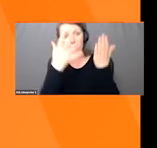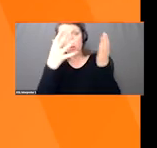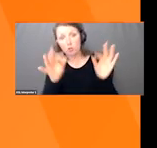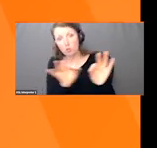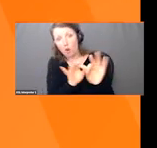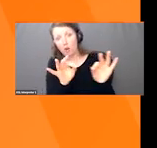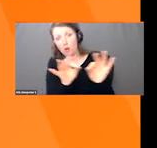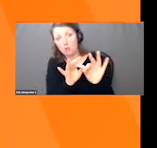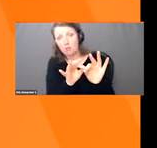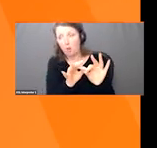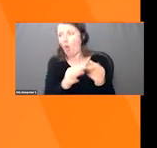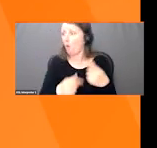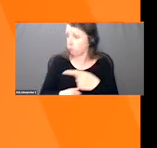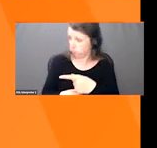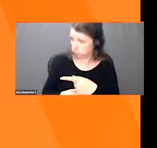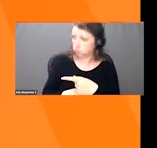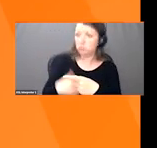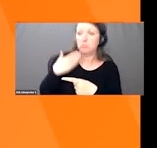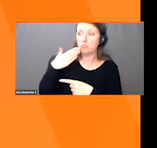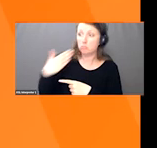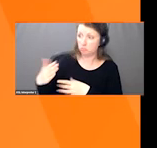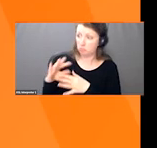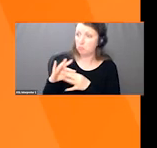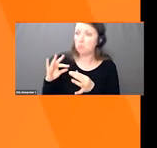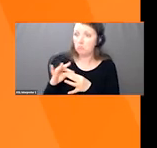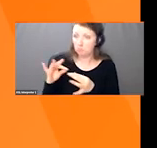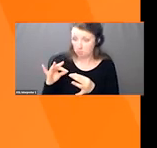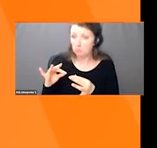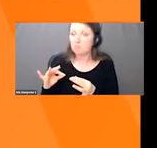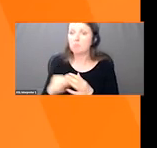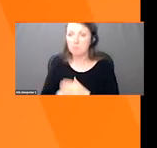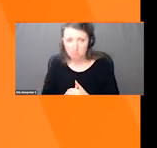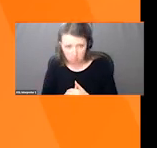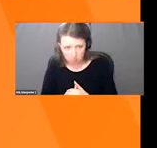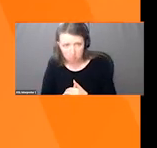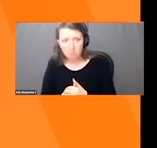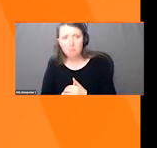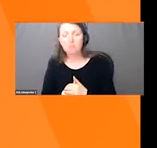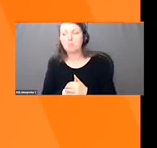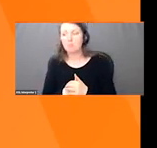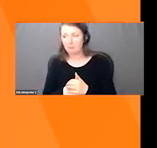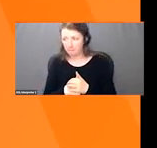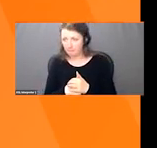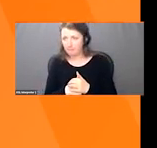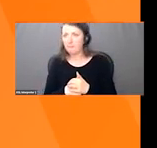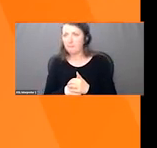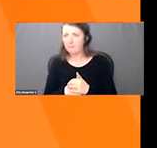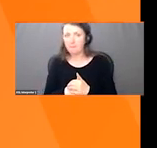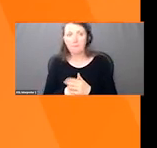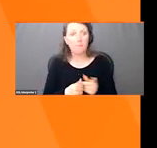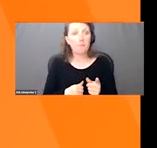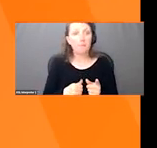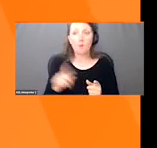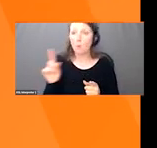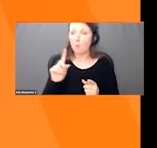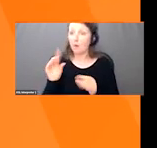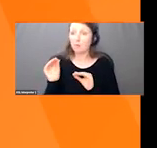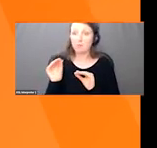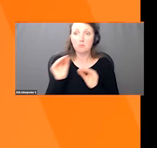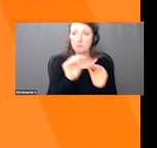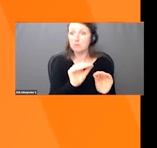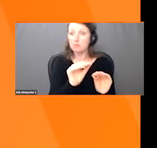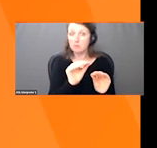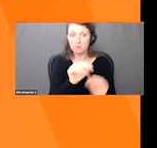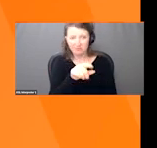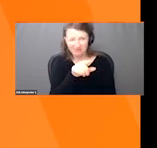one. Yeah, so you are a publisher. Perfect. Exactly it. And you could list it right here.